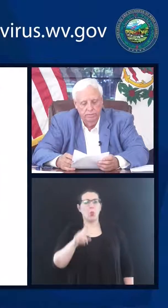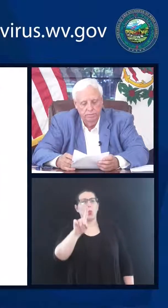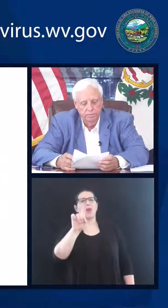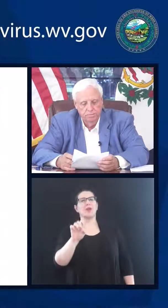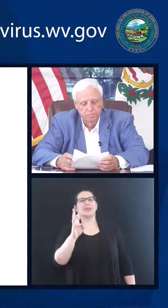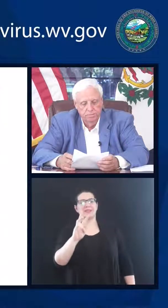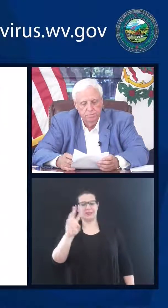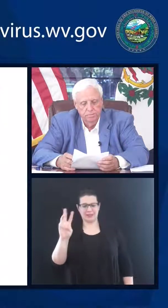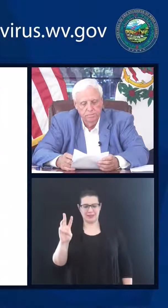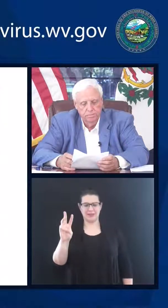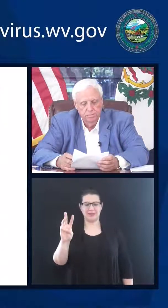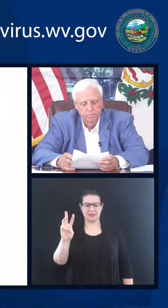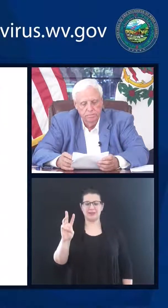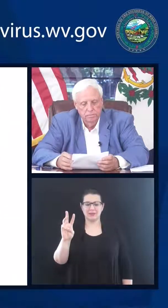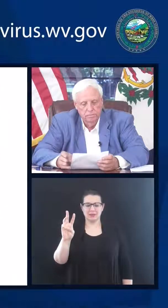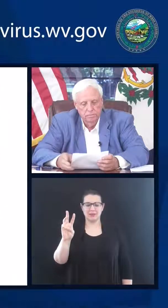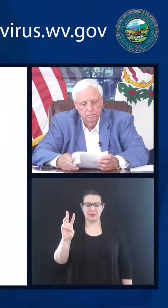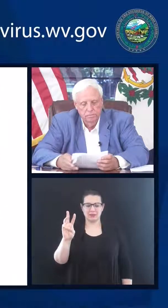ventilators.